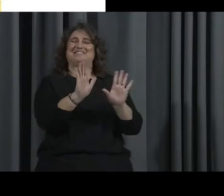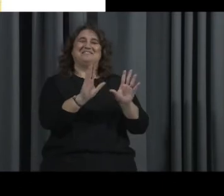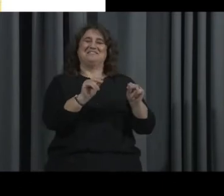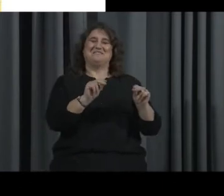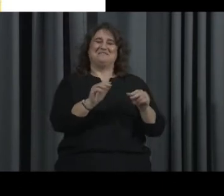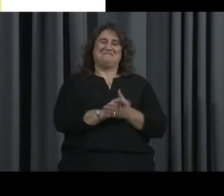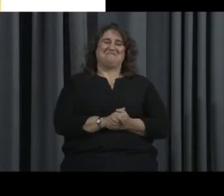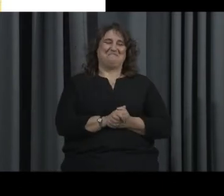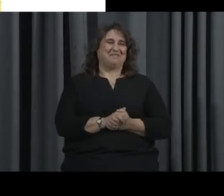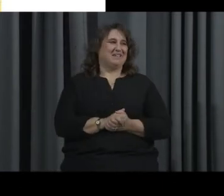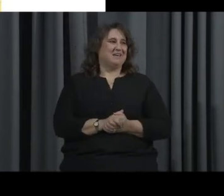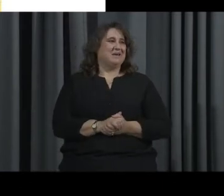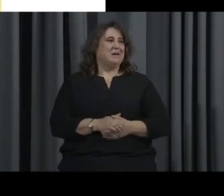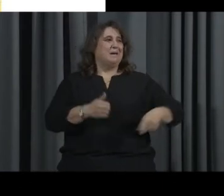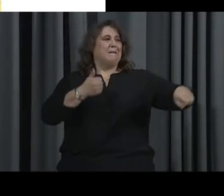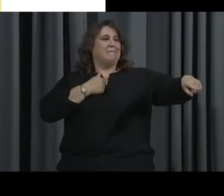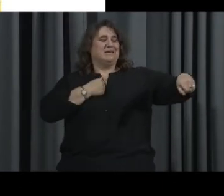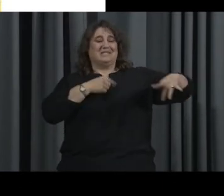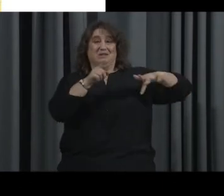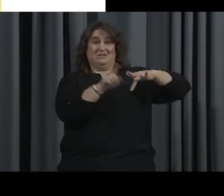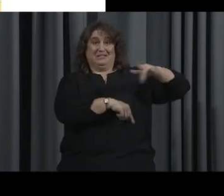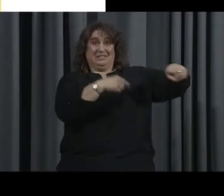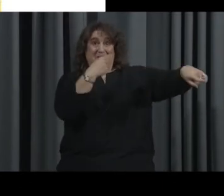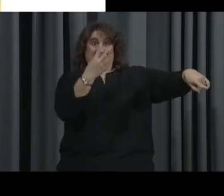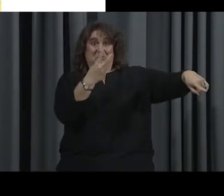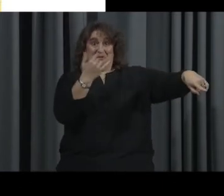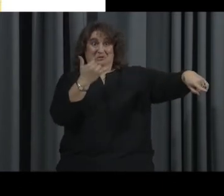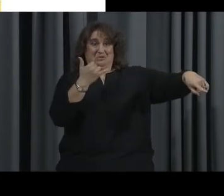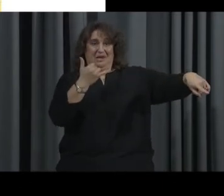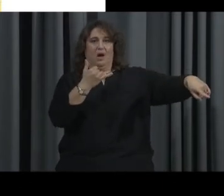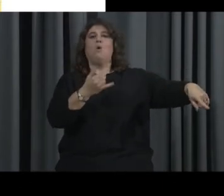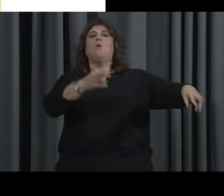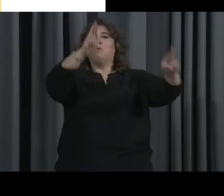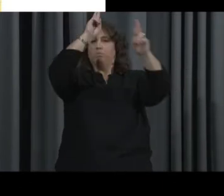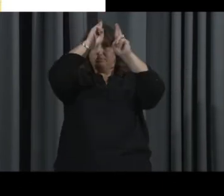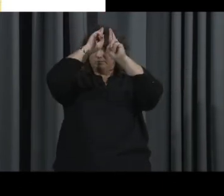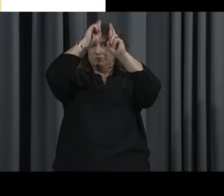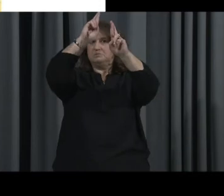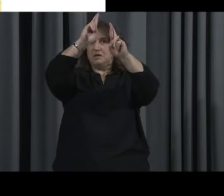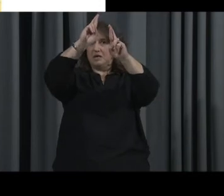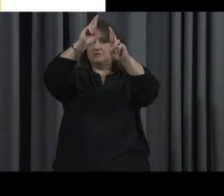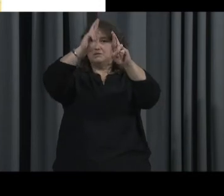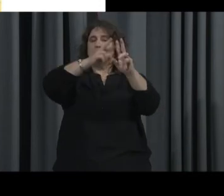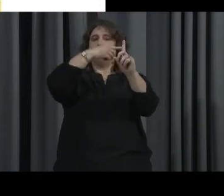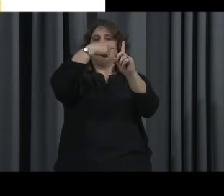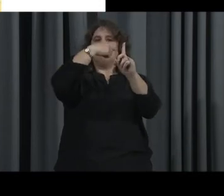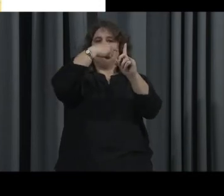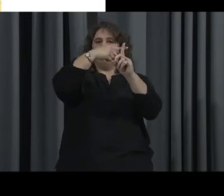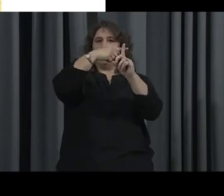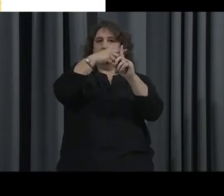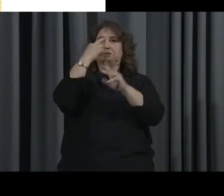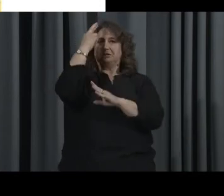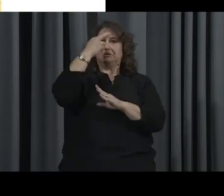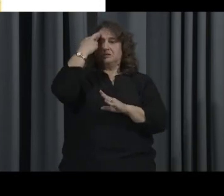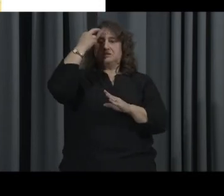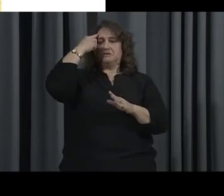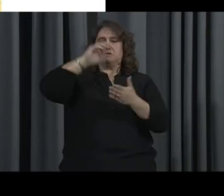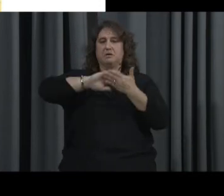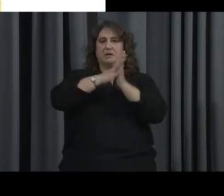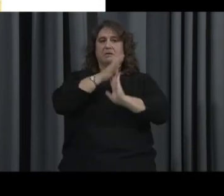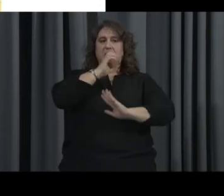right. So I had to skip two. Respect is the next one on my list.